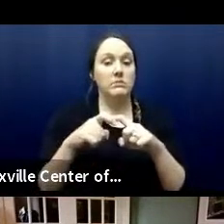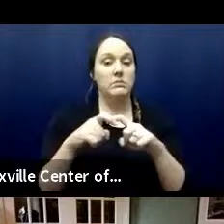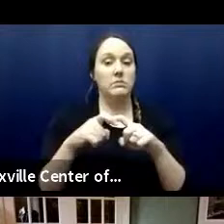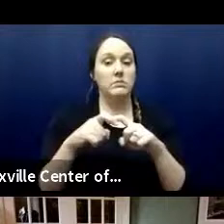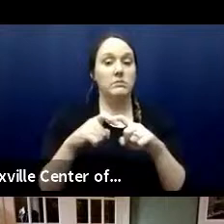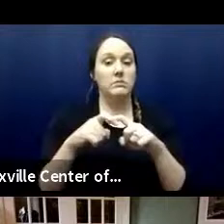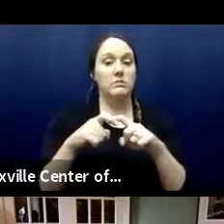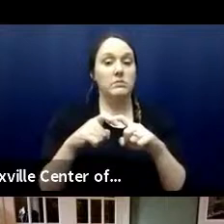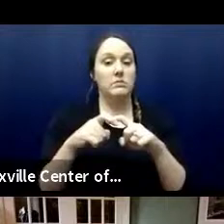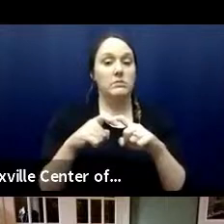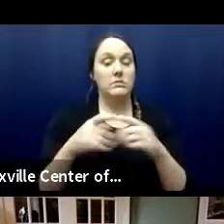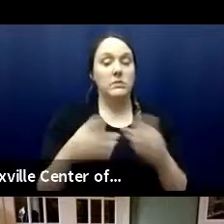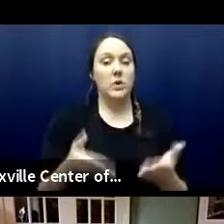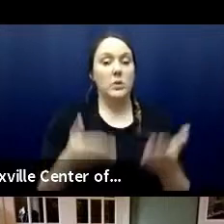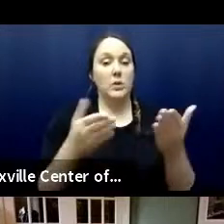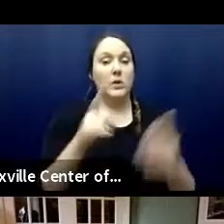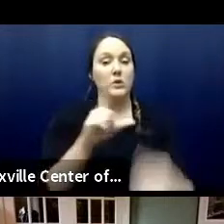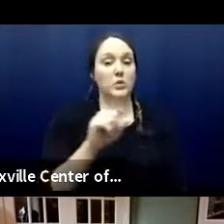proposal